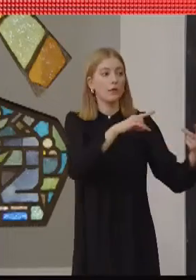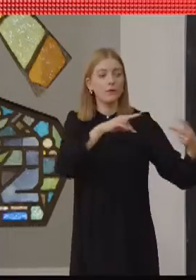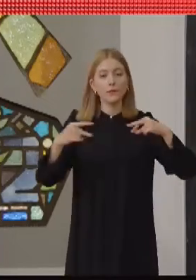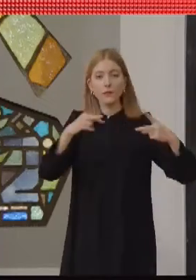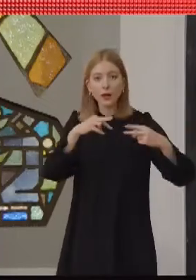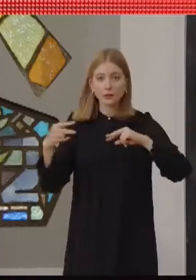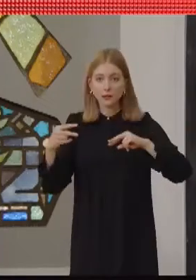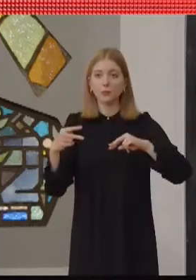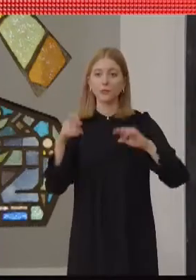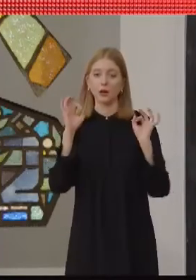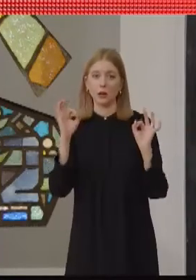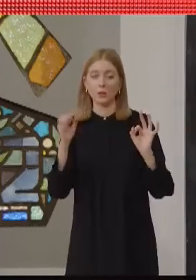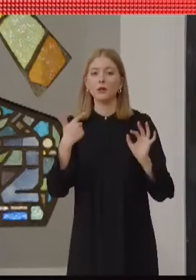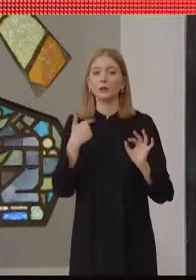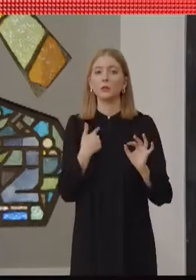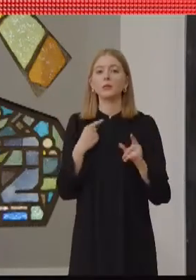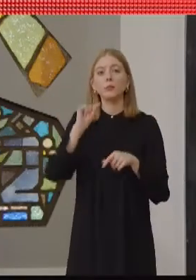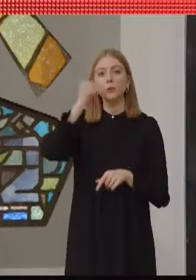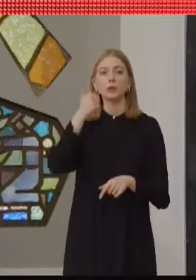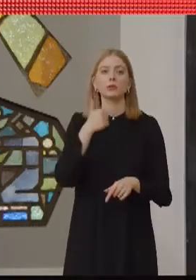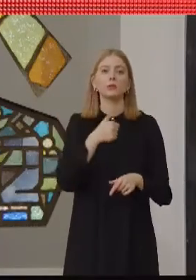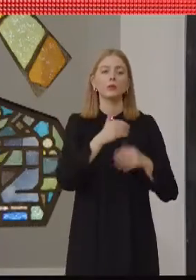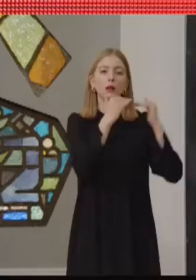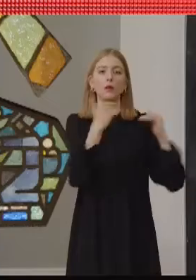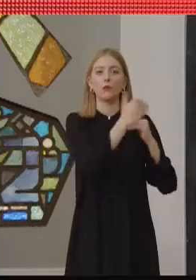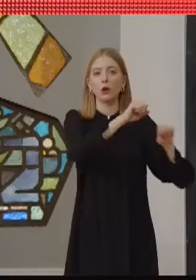its original translation,